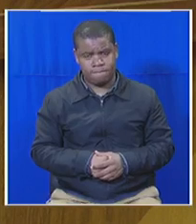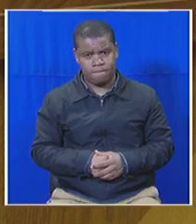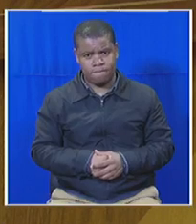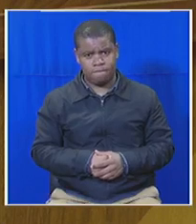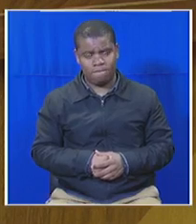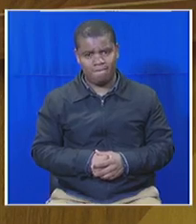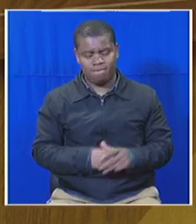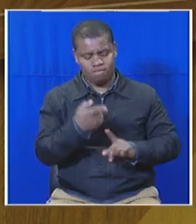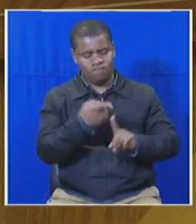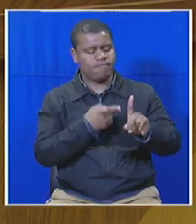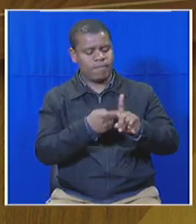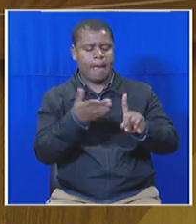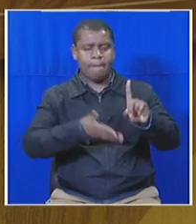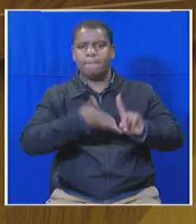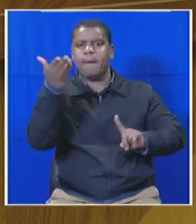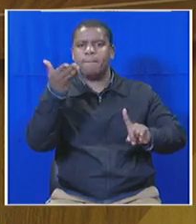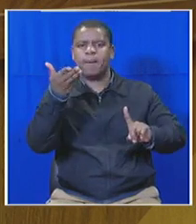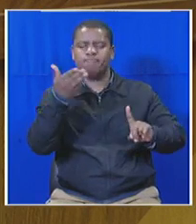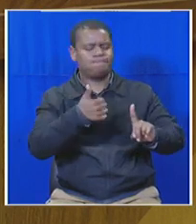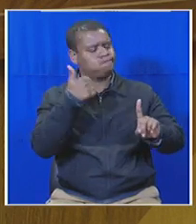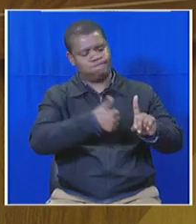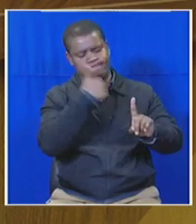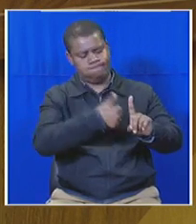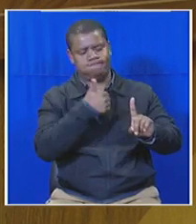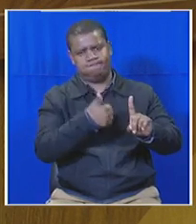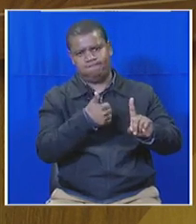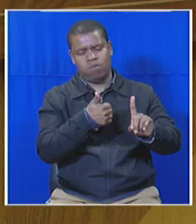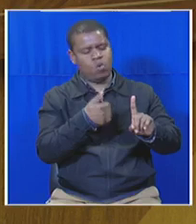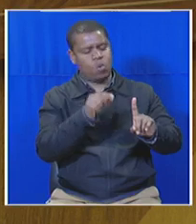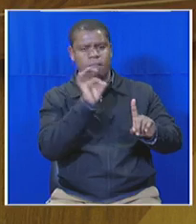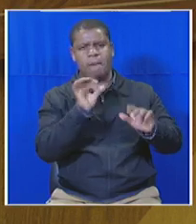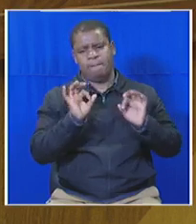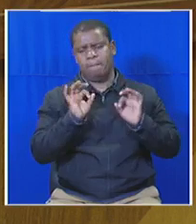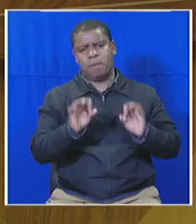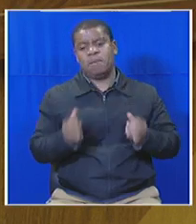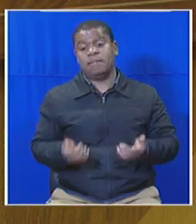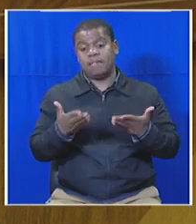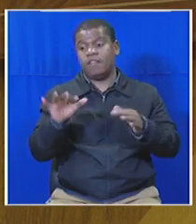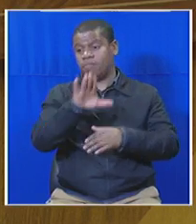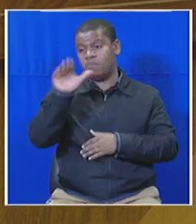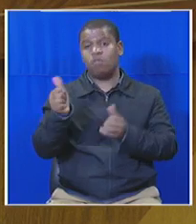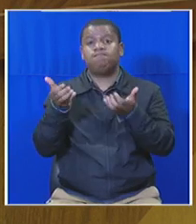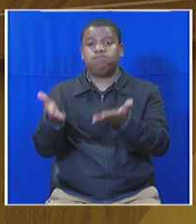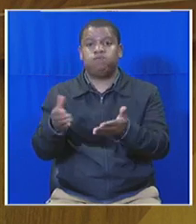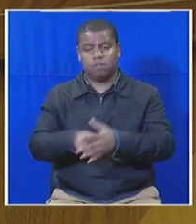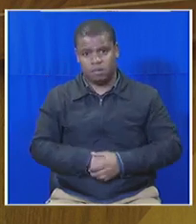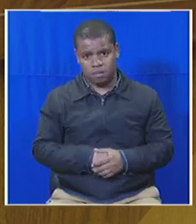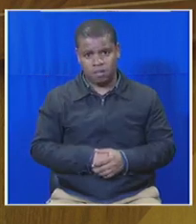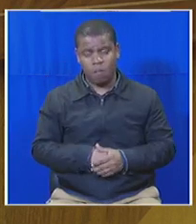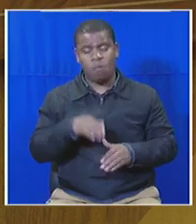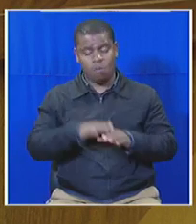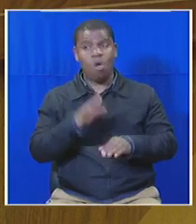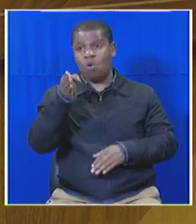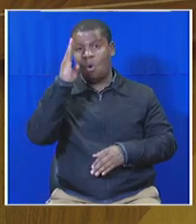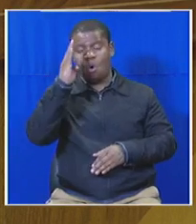Go well, thou faithful servant of the people of South Africa. God has you in